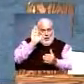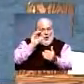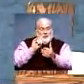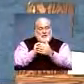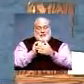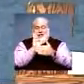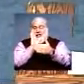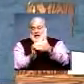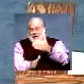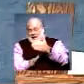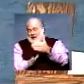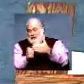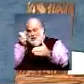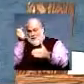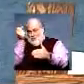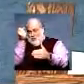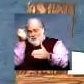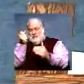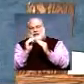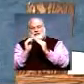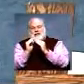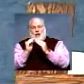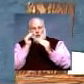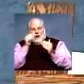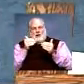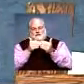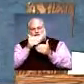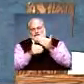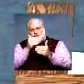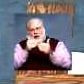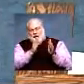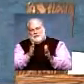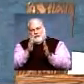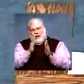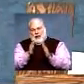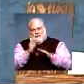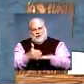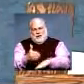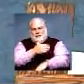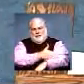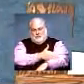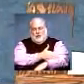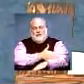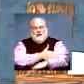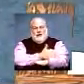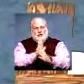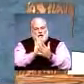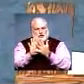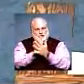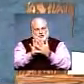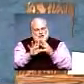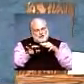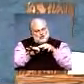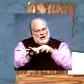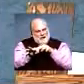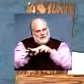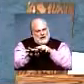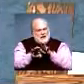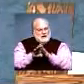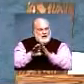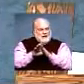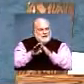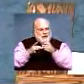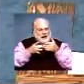of the moratorium, the city will have made progress in planning for increased traffic and developed guidelines